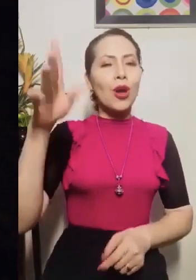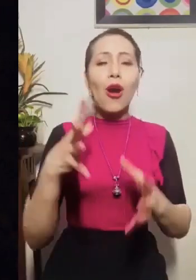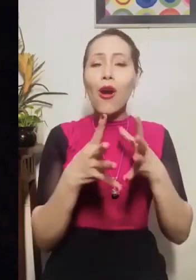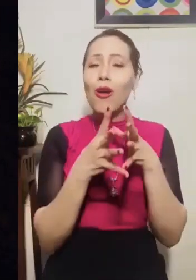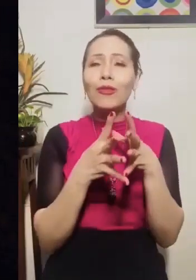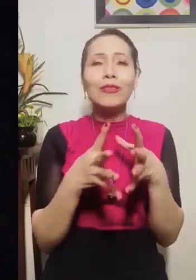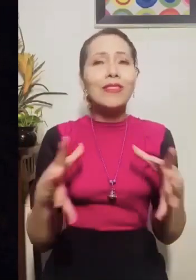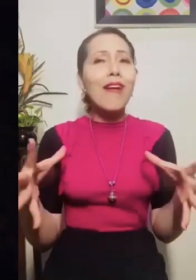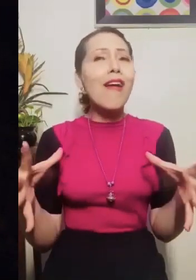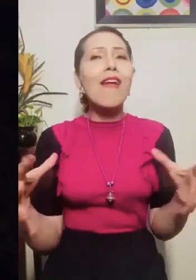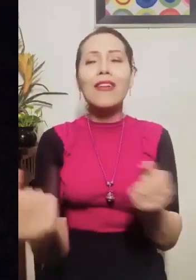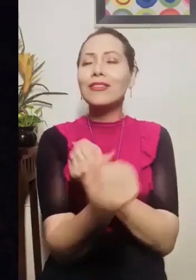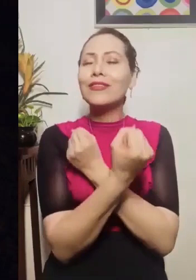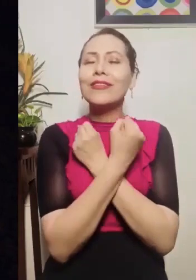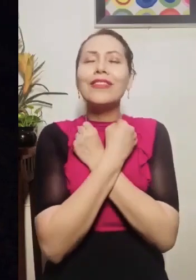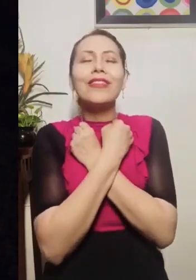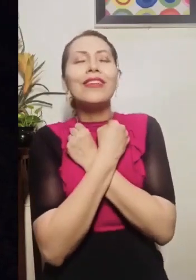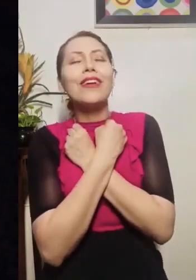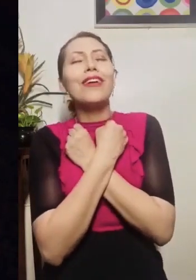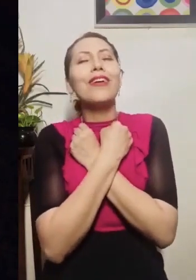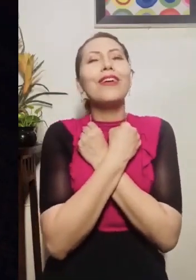your great